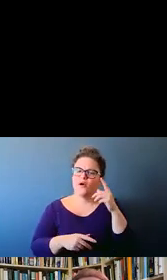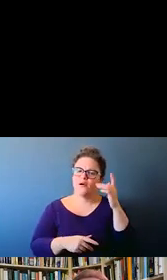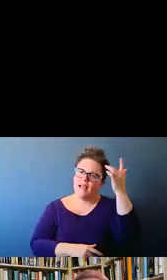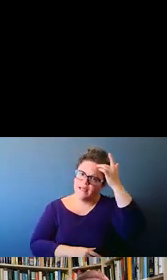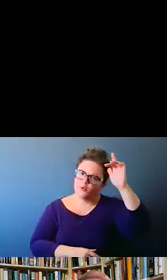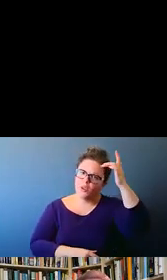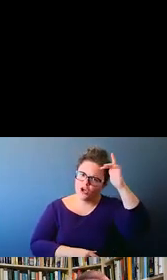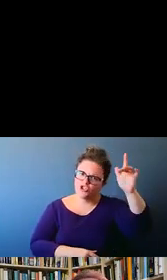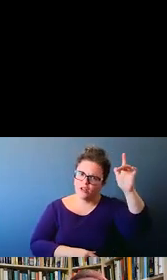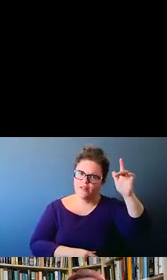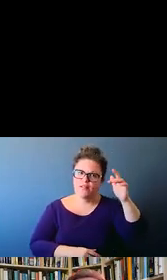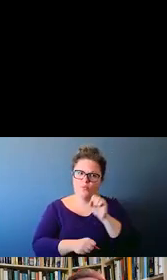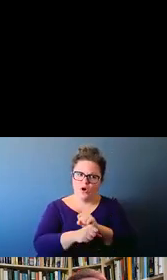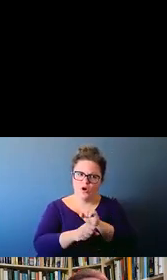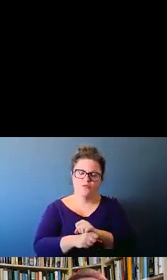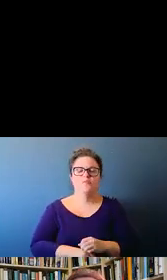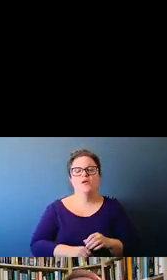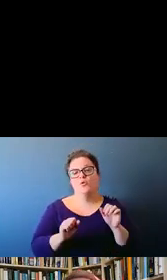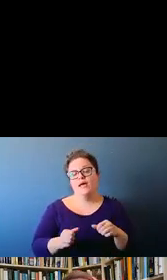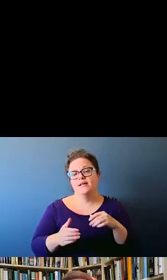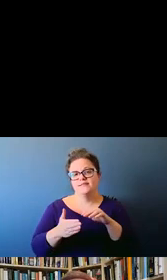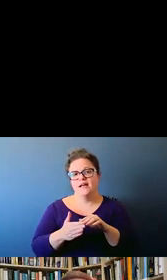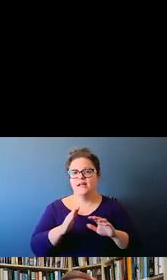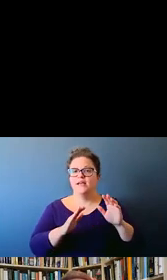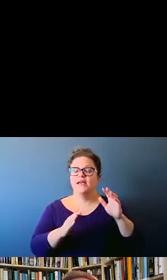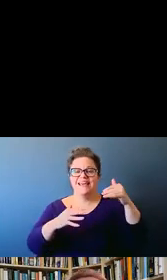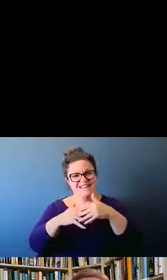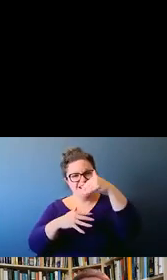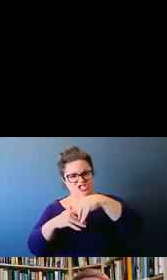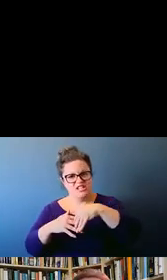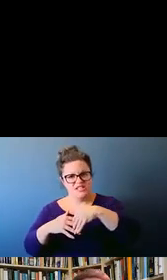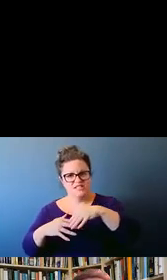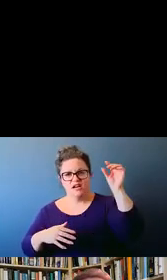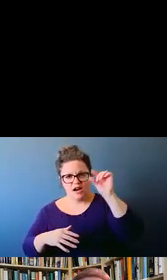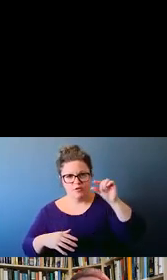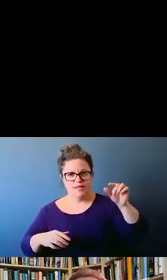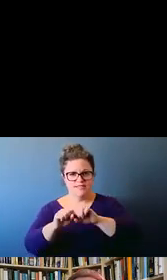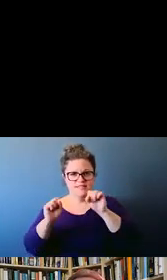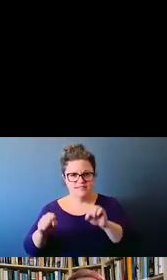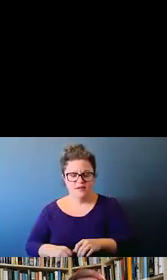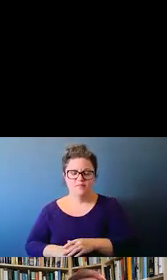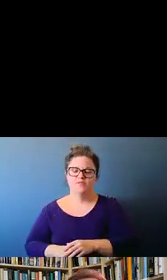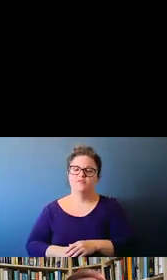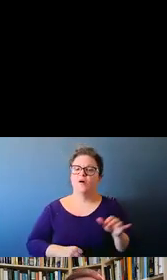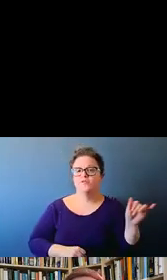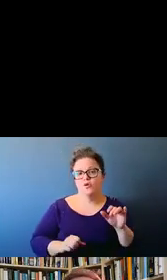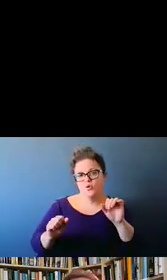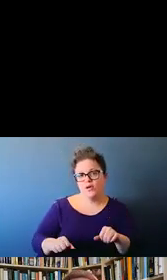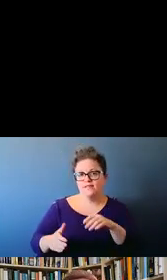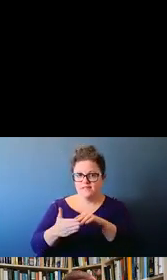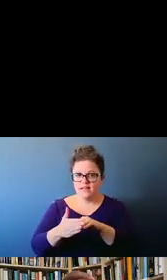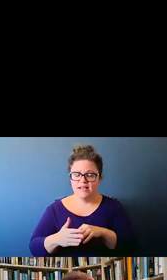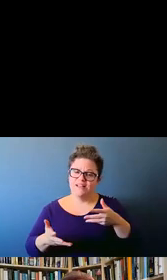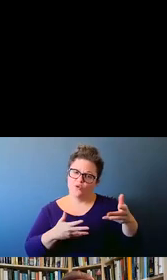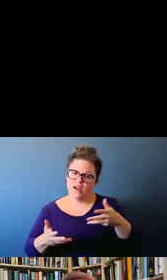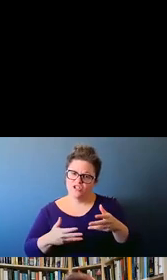work. You can study indigenous governance systems in political studies, but you can also study ongoing interactions between indigenous groups and